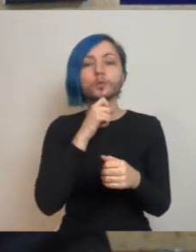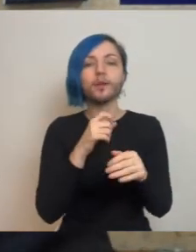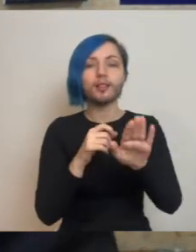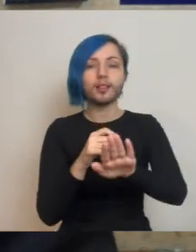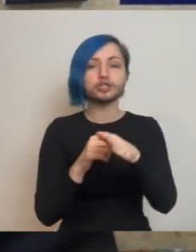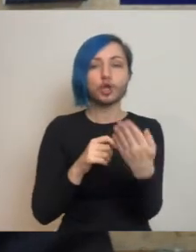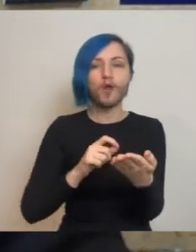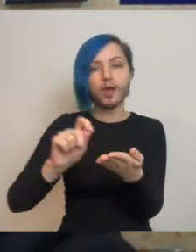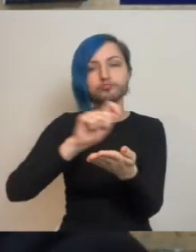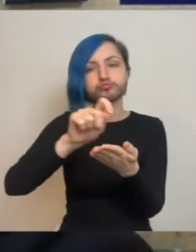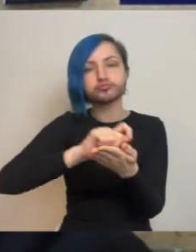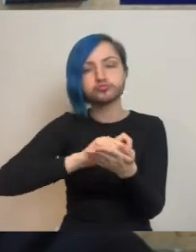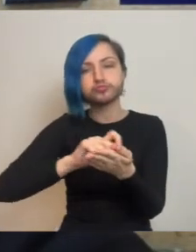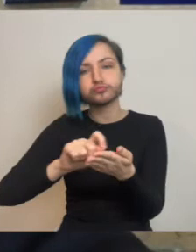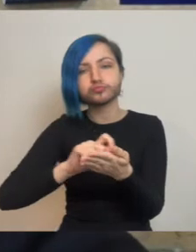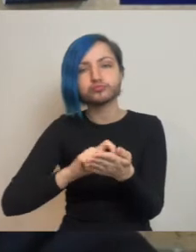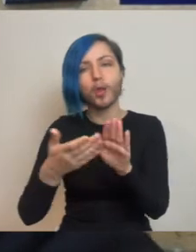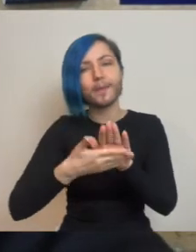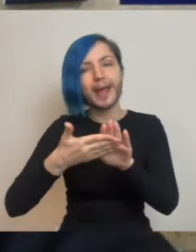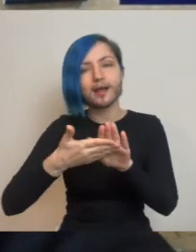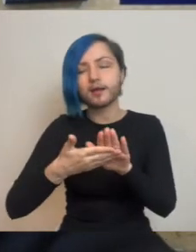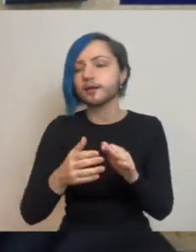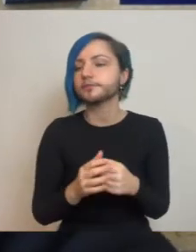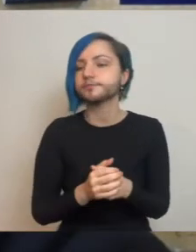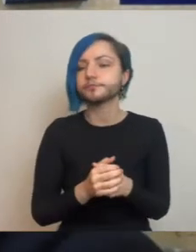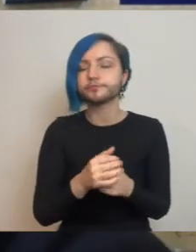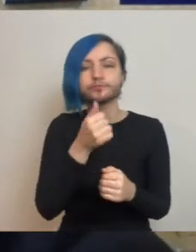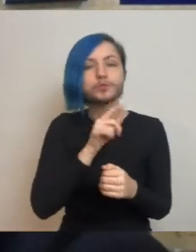picture with some oil pastels.